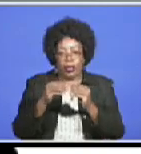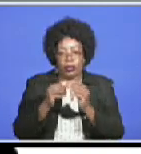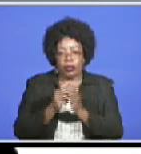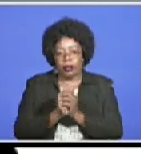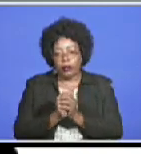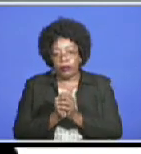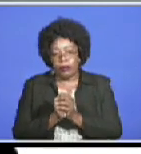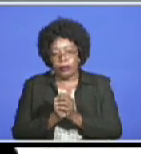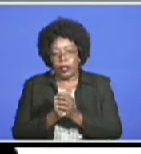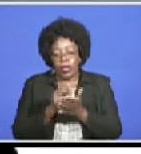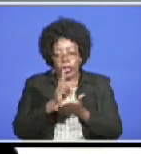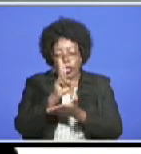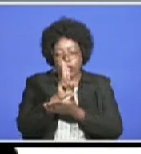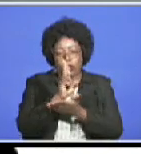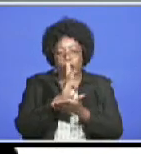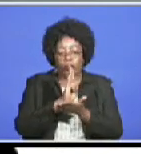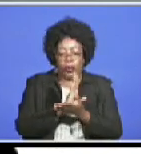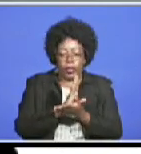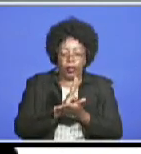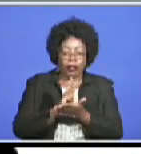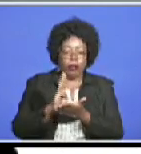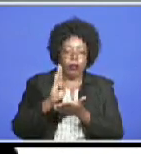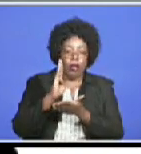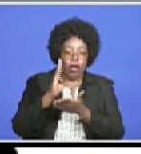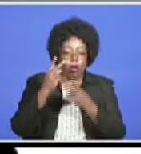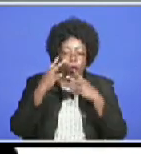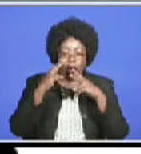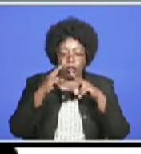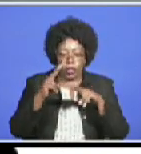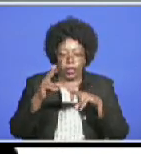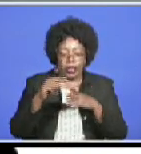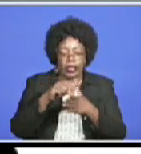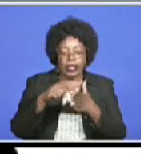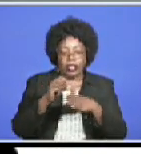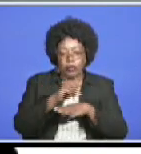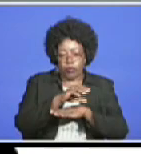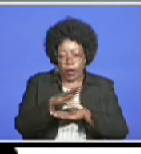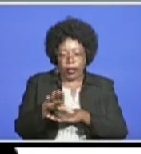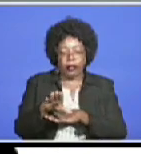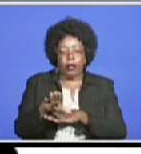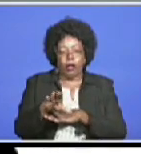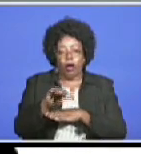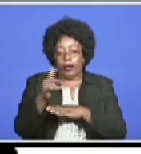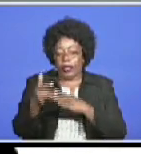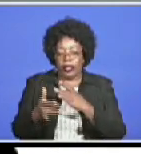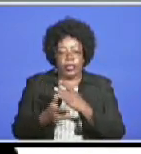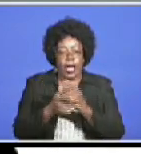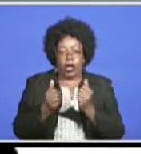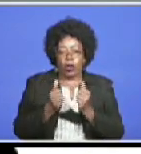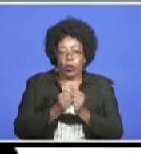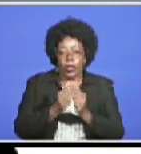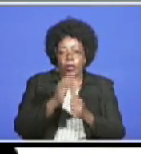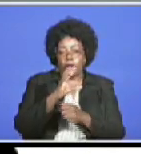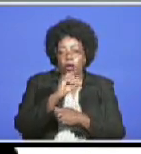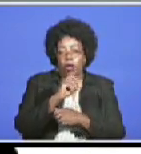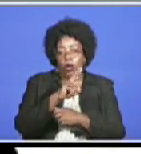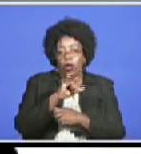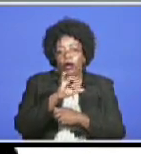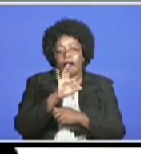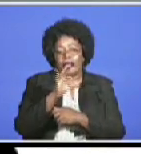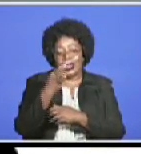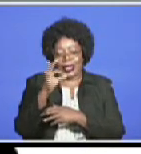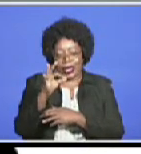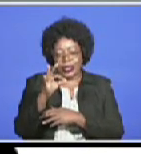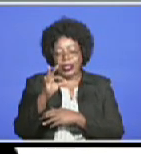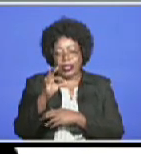Meanwhile, officials at the University of the Bahamas are also closely monitoring the spread or any potential impact of COVID-19 here. UB has